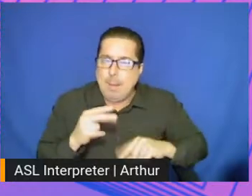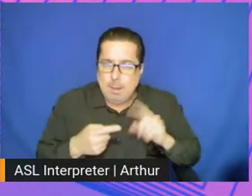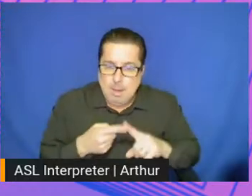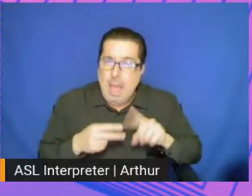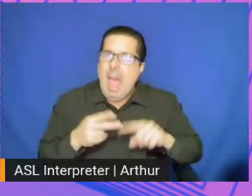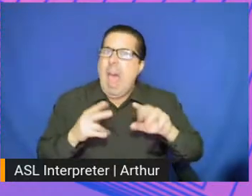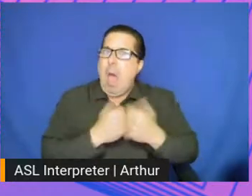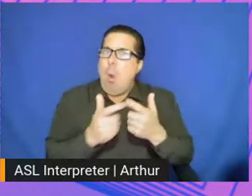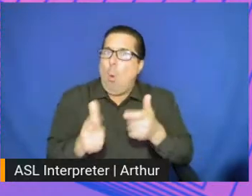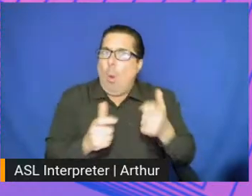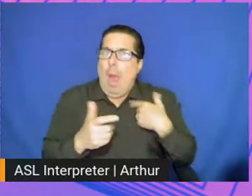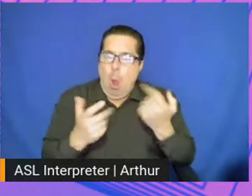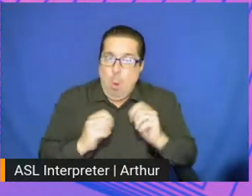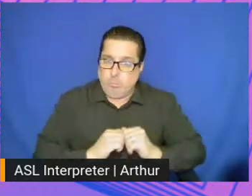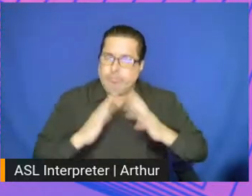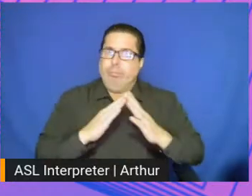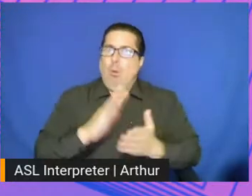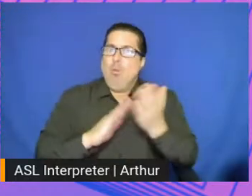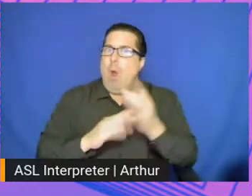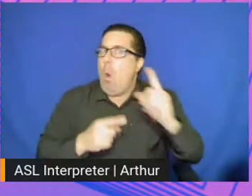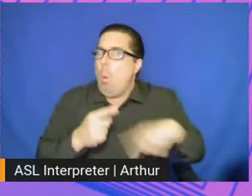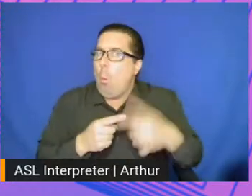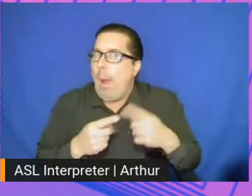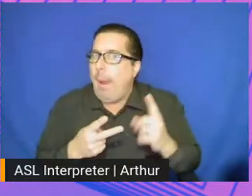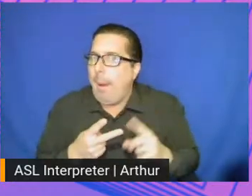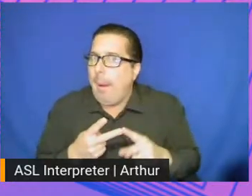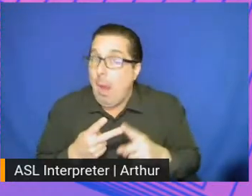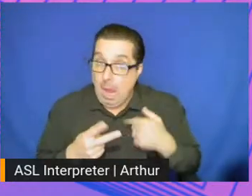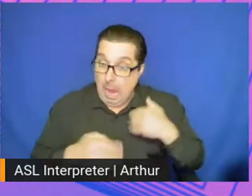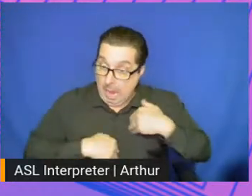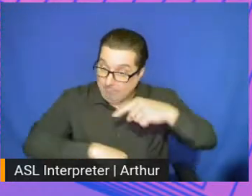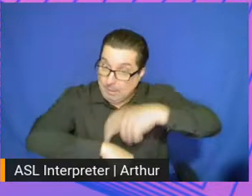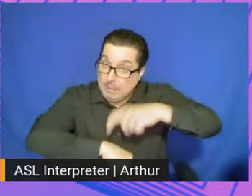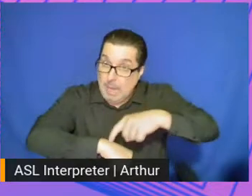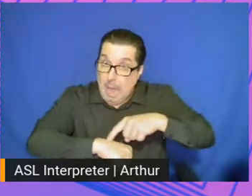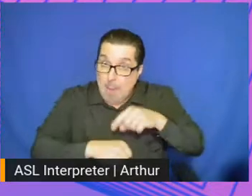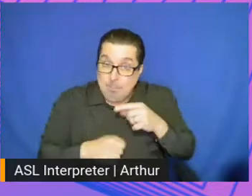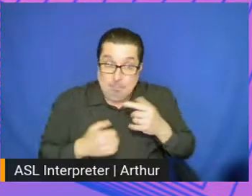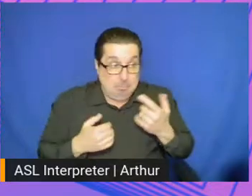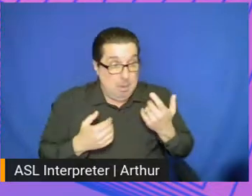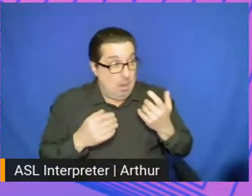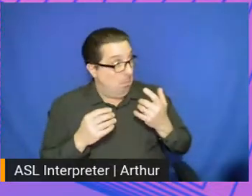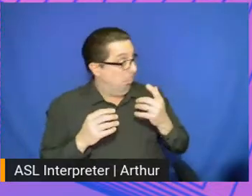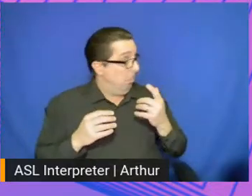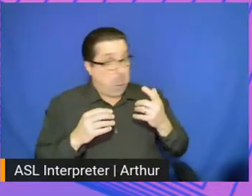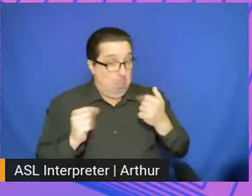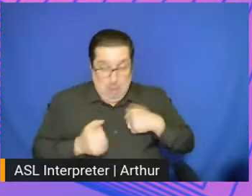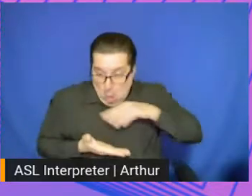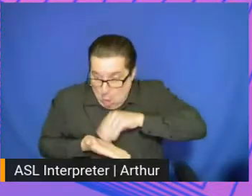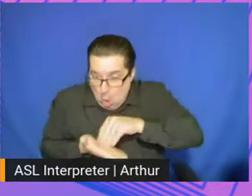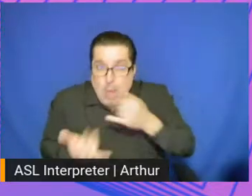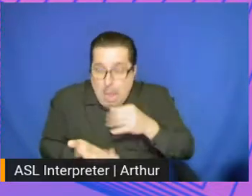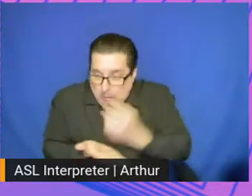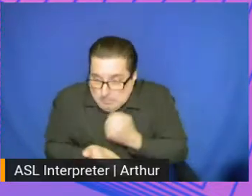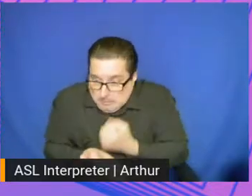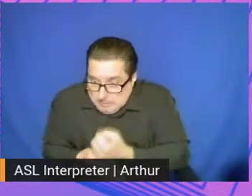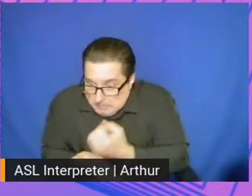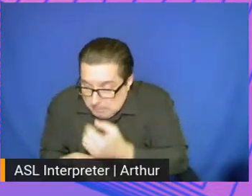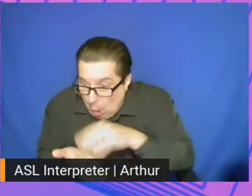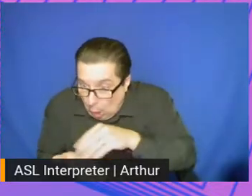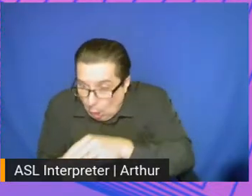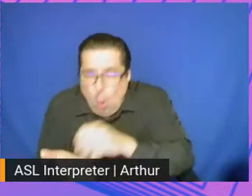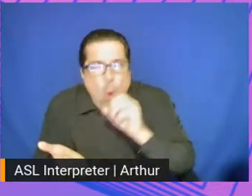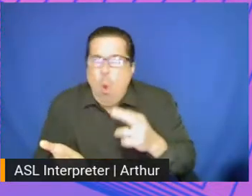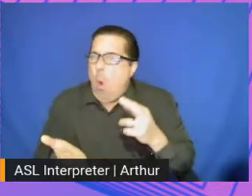to get up and running? Do we have the time to learn and really understand all of these things that we're building? Or do we want to